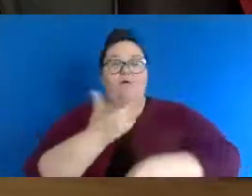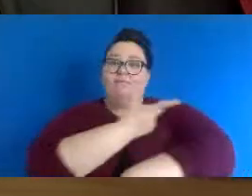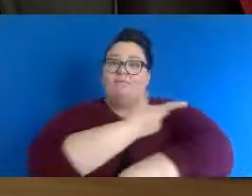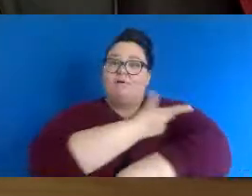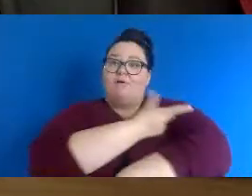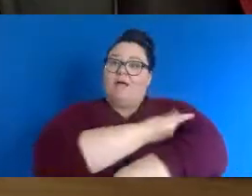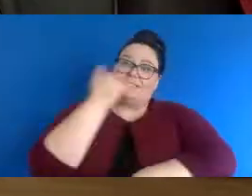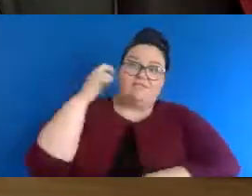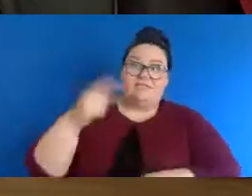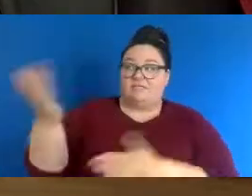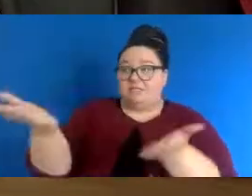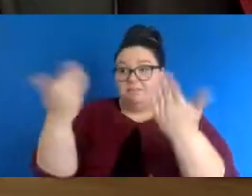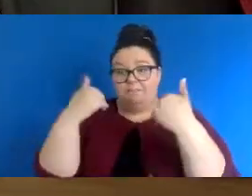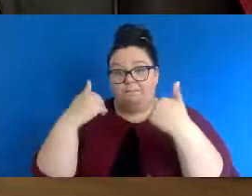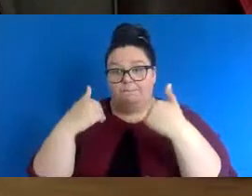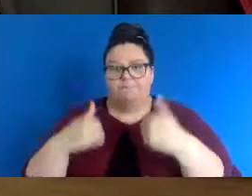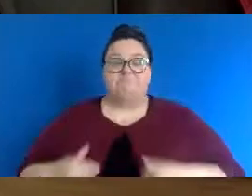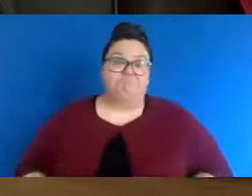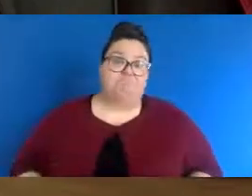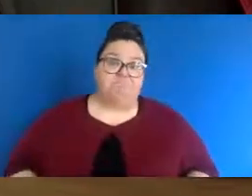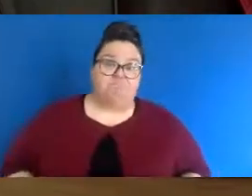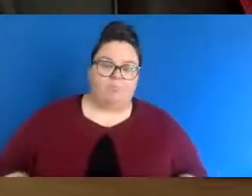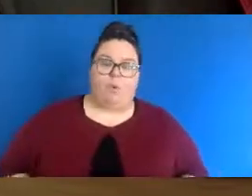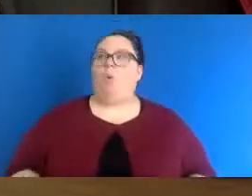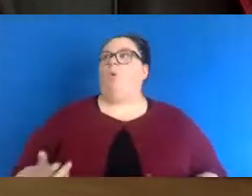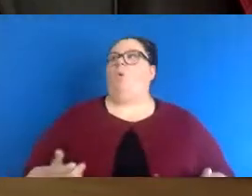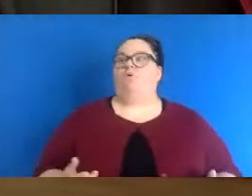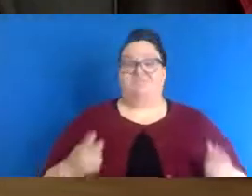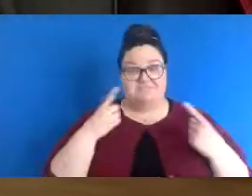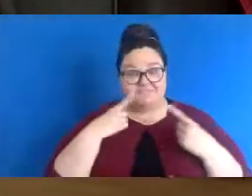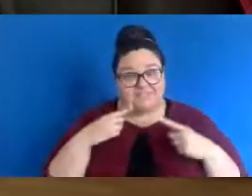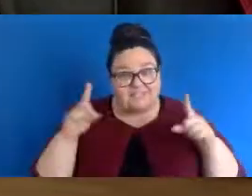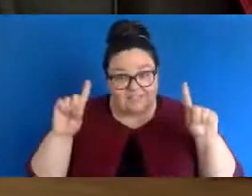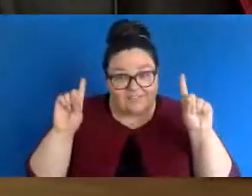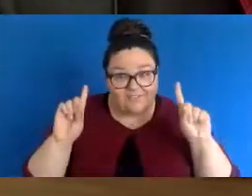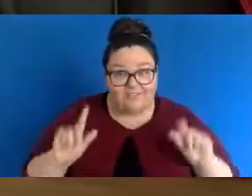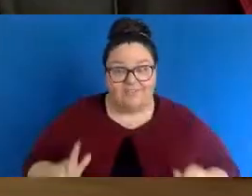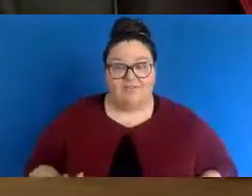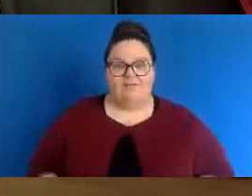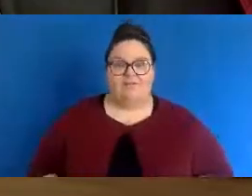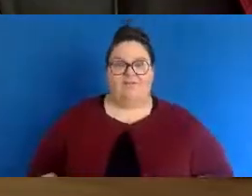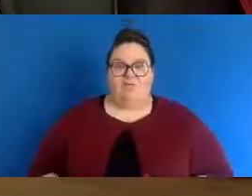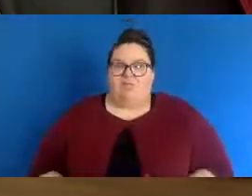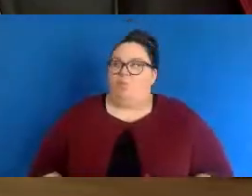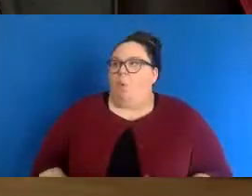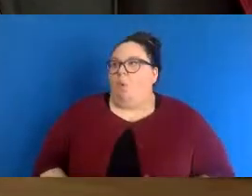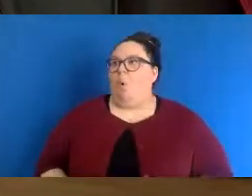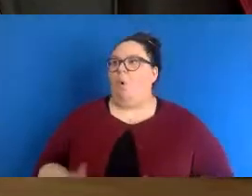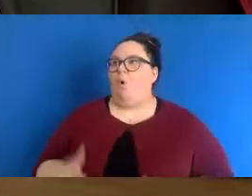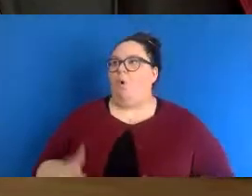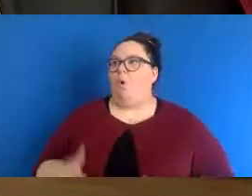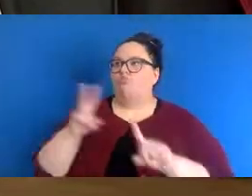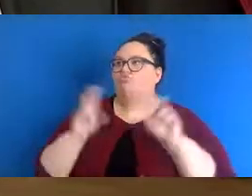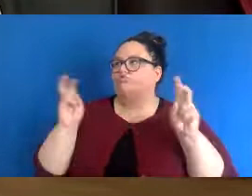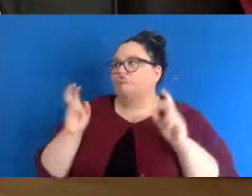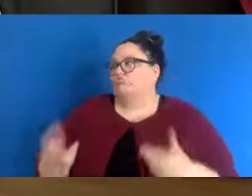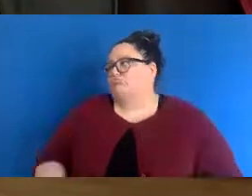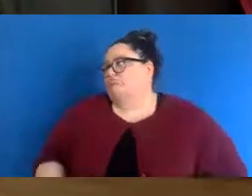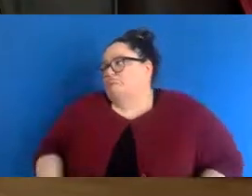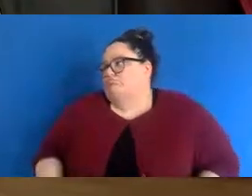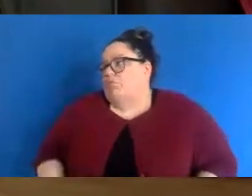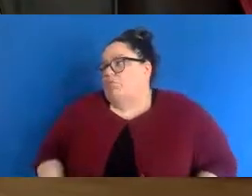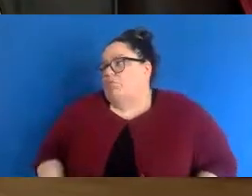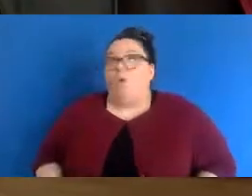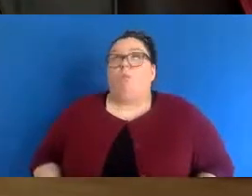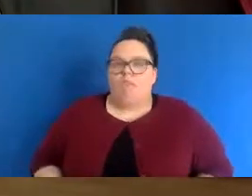need a vaccine, that they had some available, that works really well for people who it wasn't on the forefront of their mind. And then also